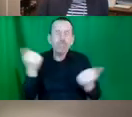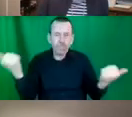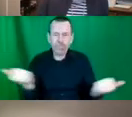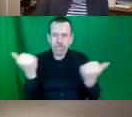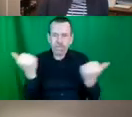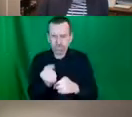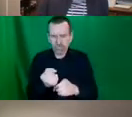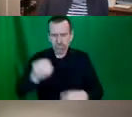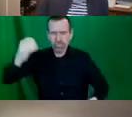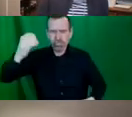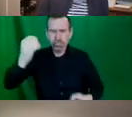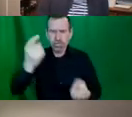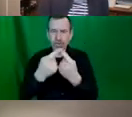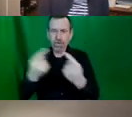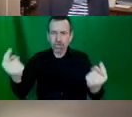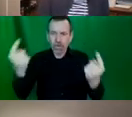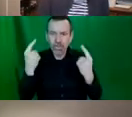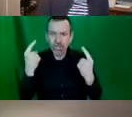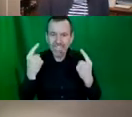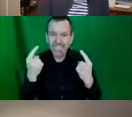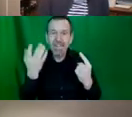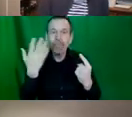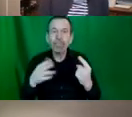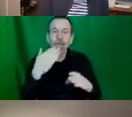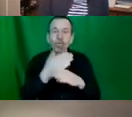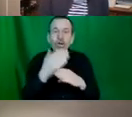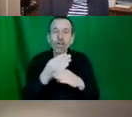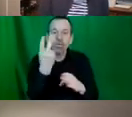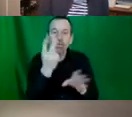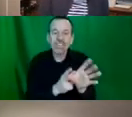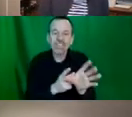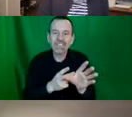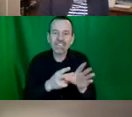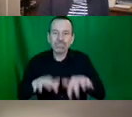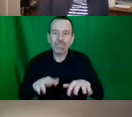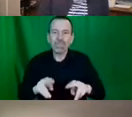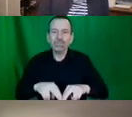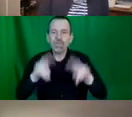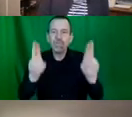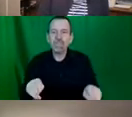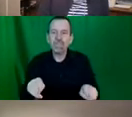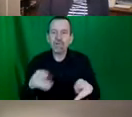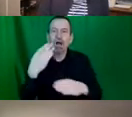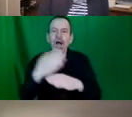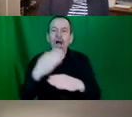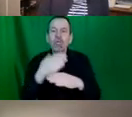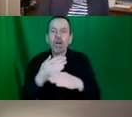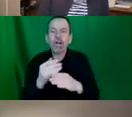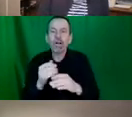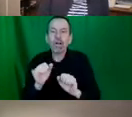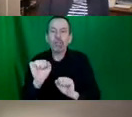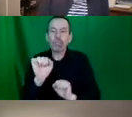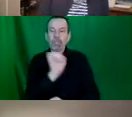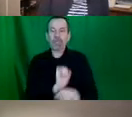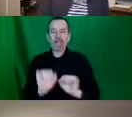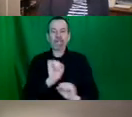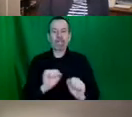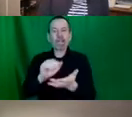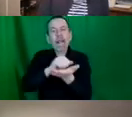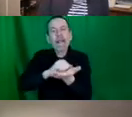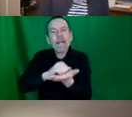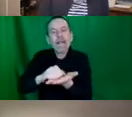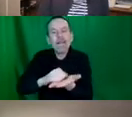museums. I spent 2 years working at the British Museum whilst volunteering on preventive cleans of historic houses and libraries. I